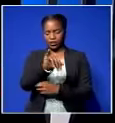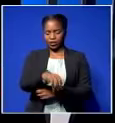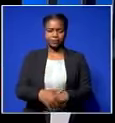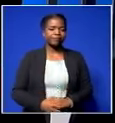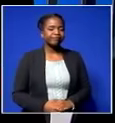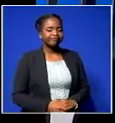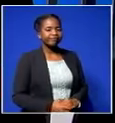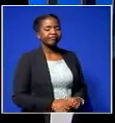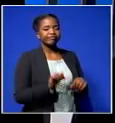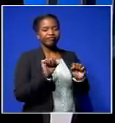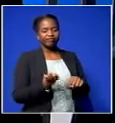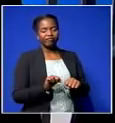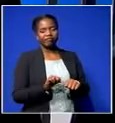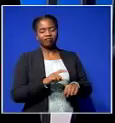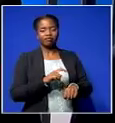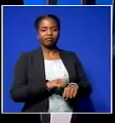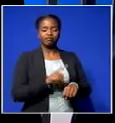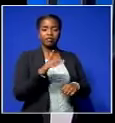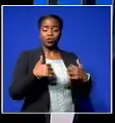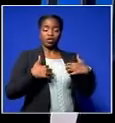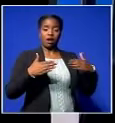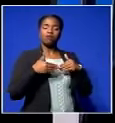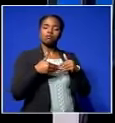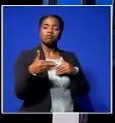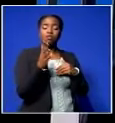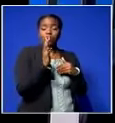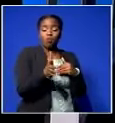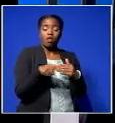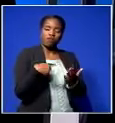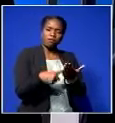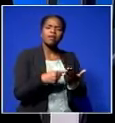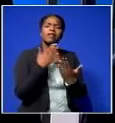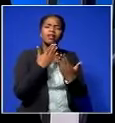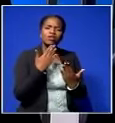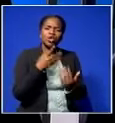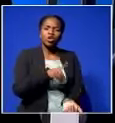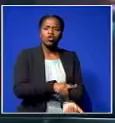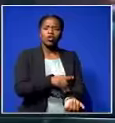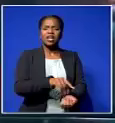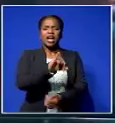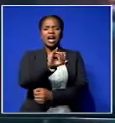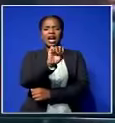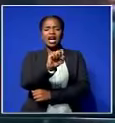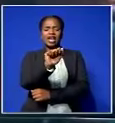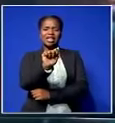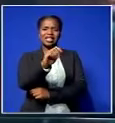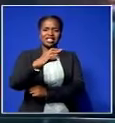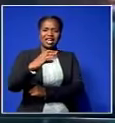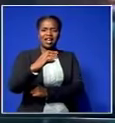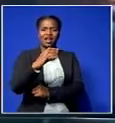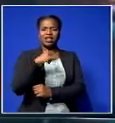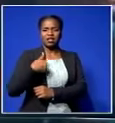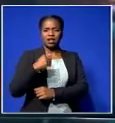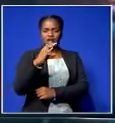so it's time for us to start that journey, or continue that journey perhaps, and keep talking. Thank you so much. That's Dr. Isaac